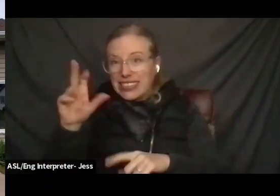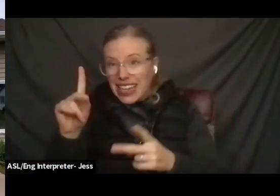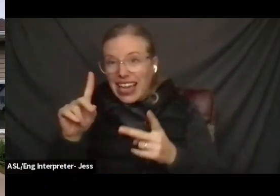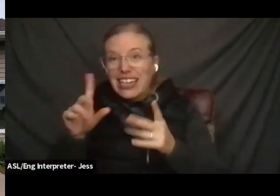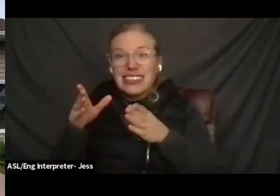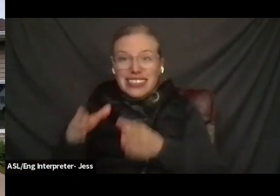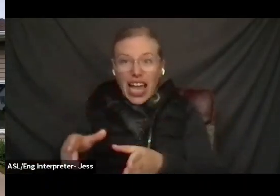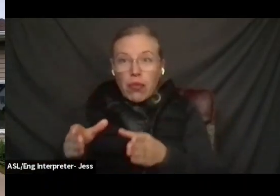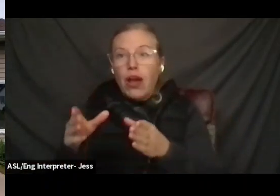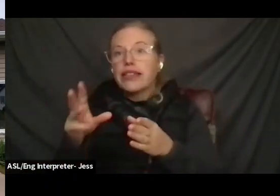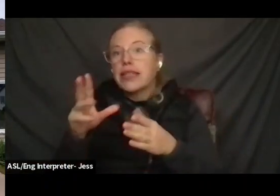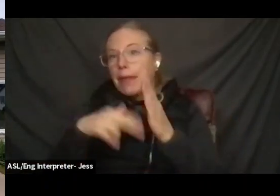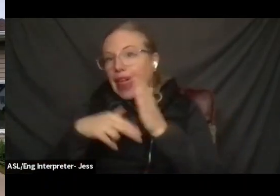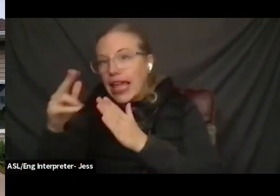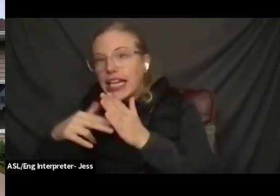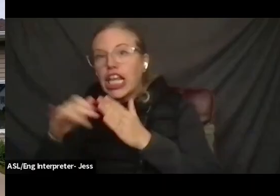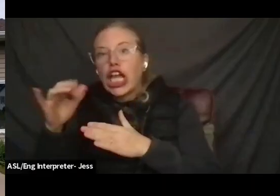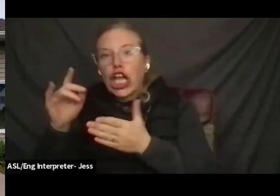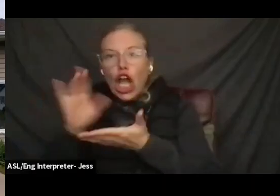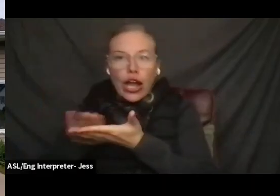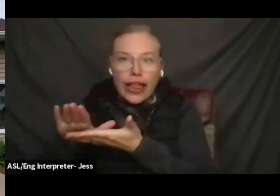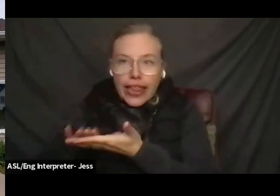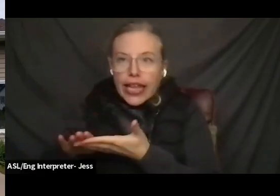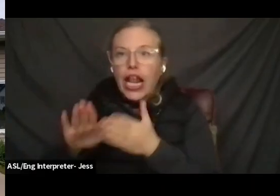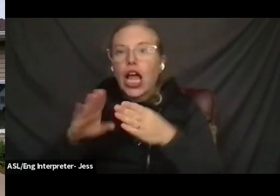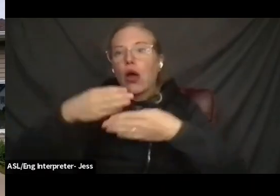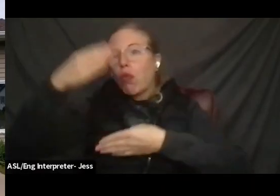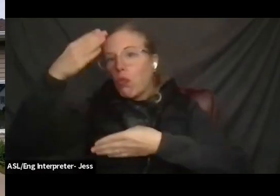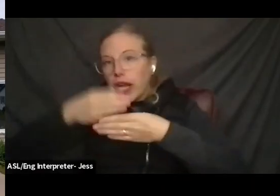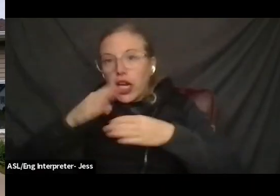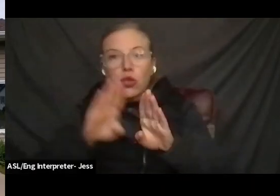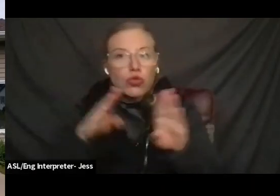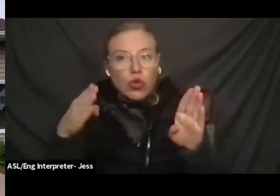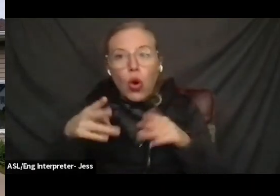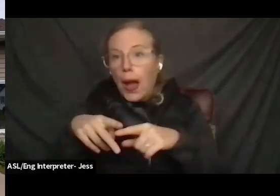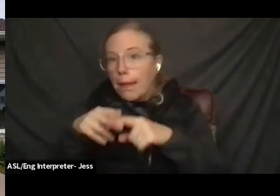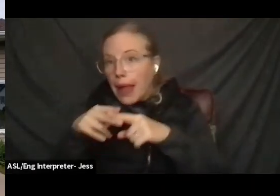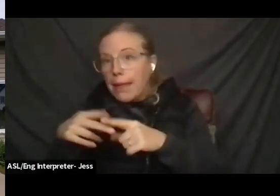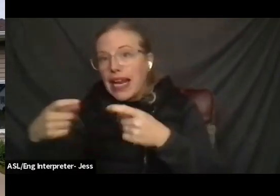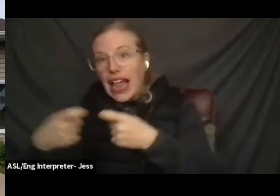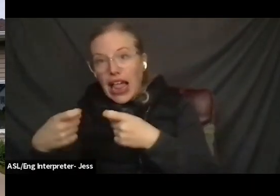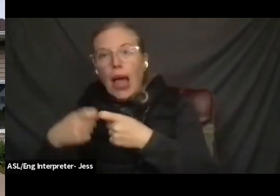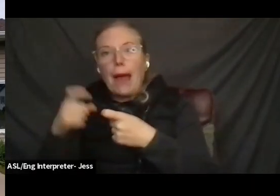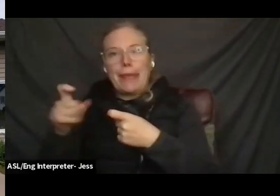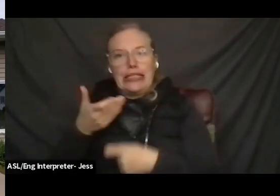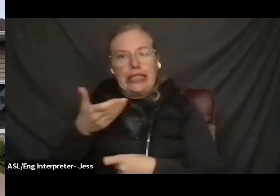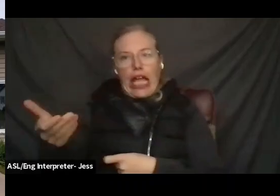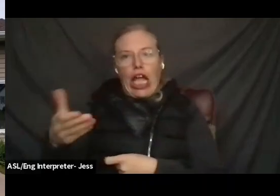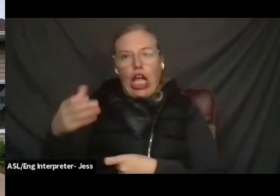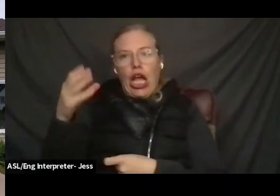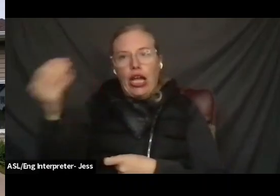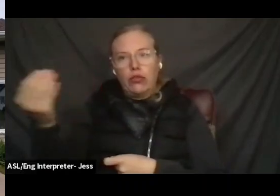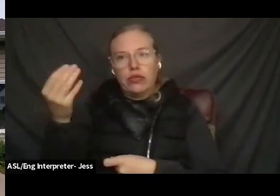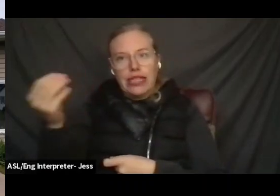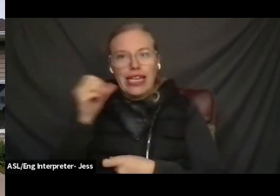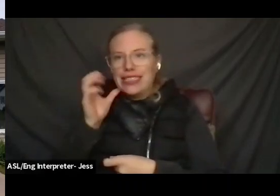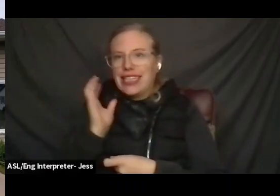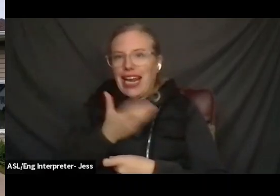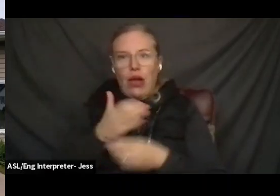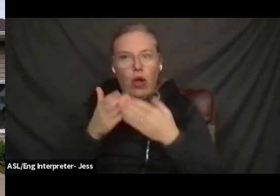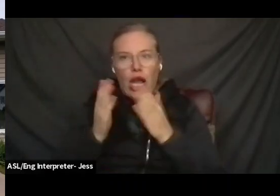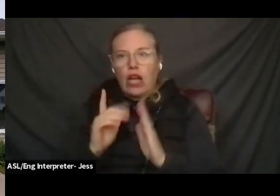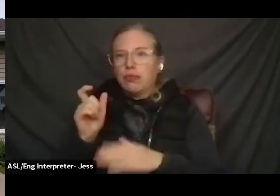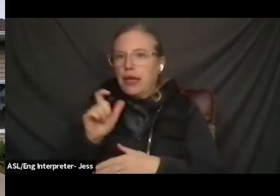sidewalks, painting, a yard cleanup, windows, doors, plumbing and electrical. We have to hire out, obviously, because it's not our house. We have